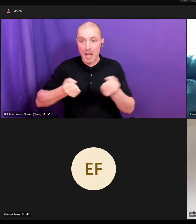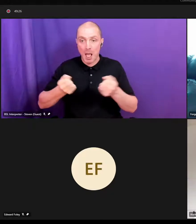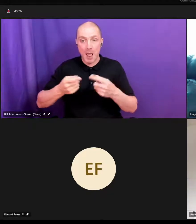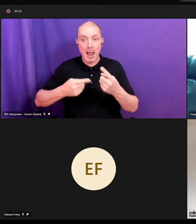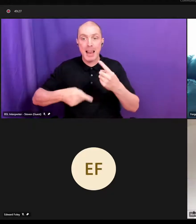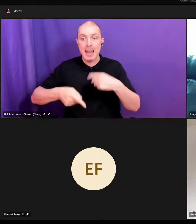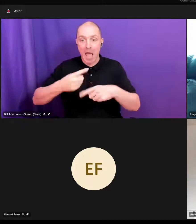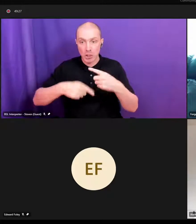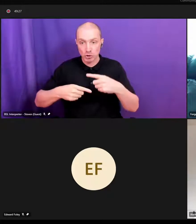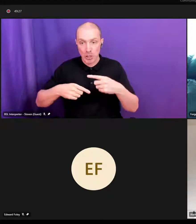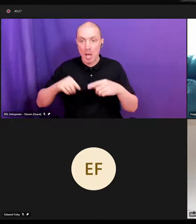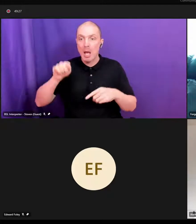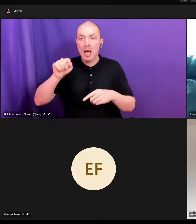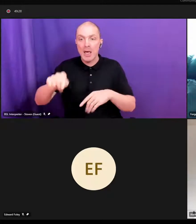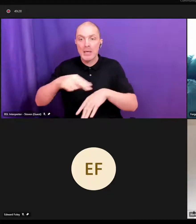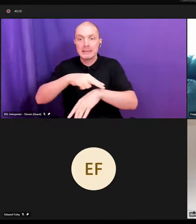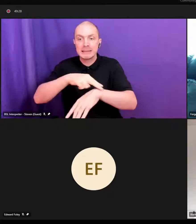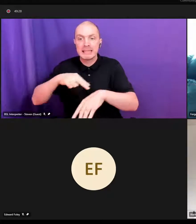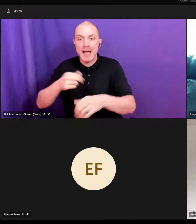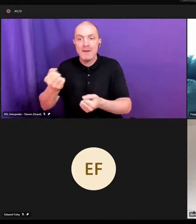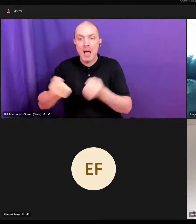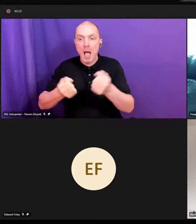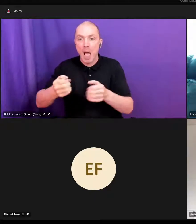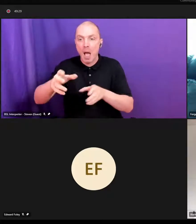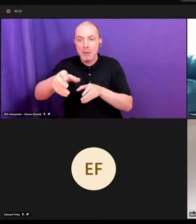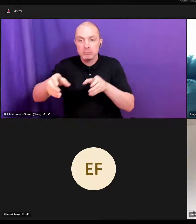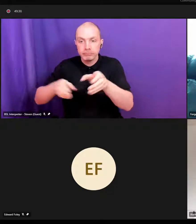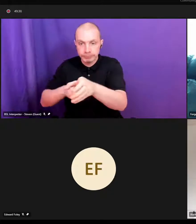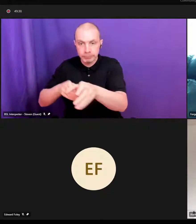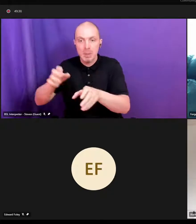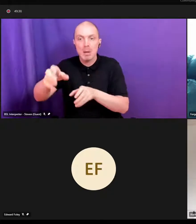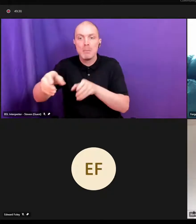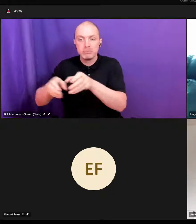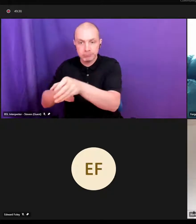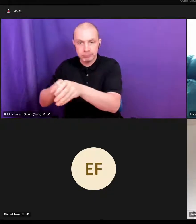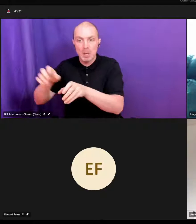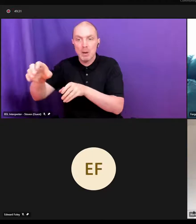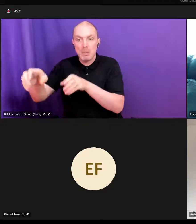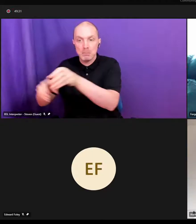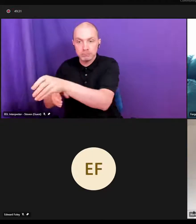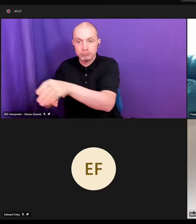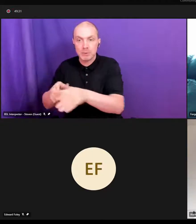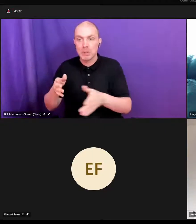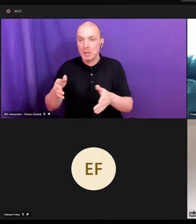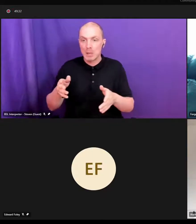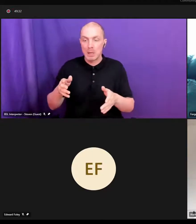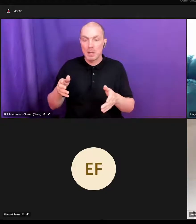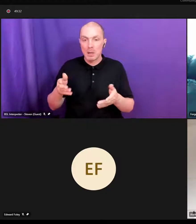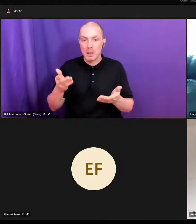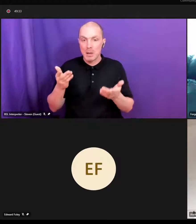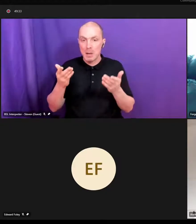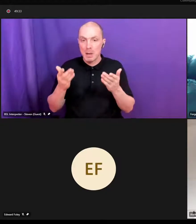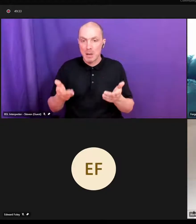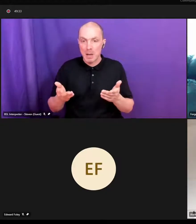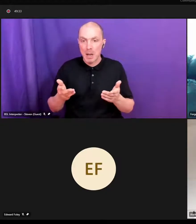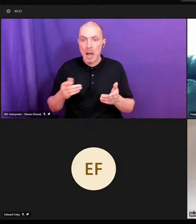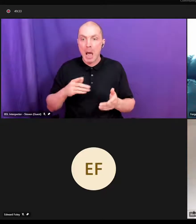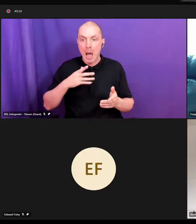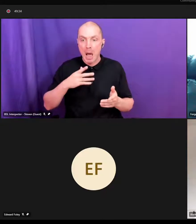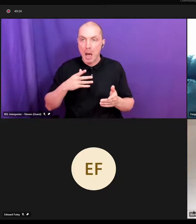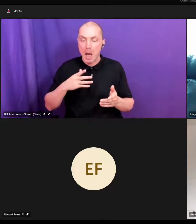replacing pool cars, that we are not currently operating with pool cars that should have been replaced, and we're not paying twice, as it